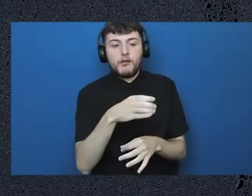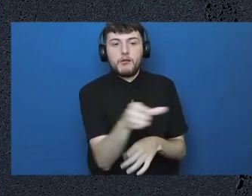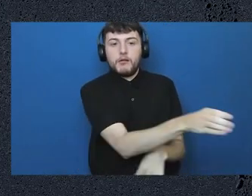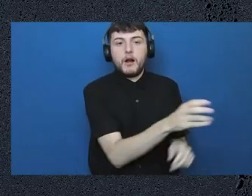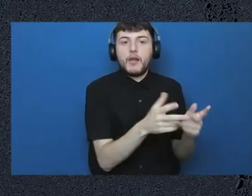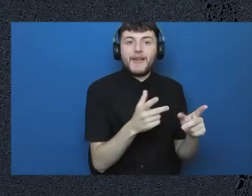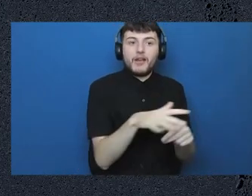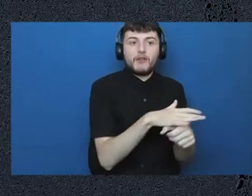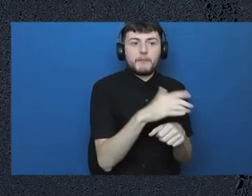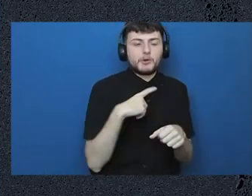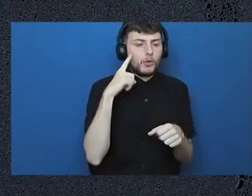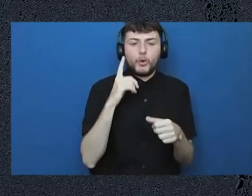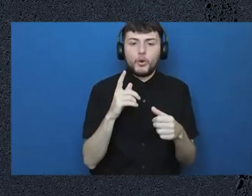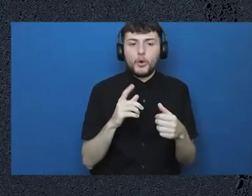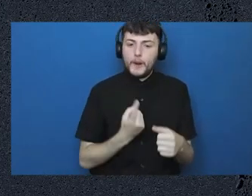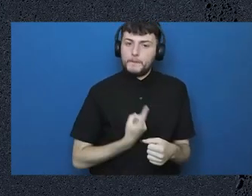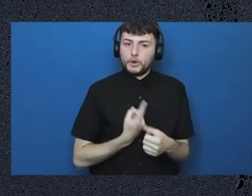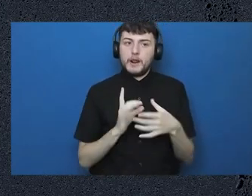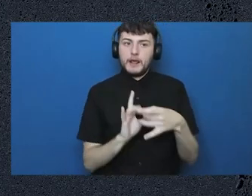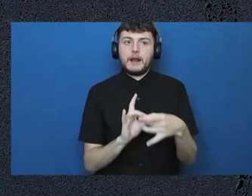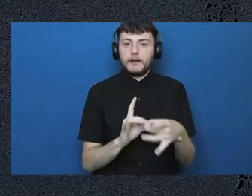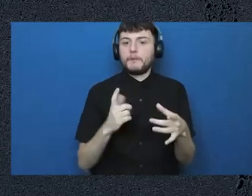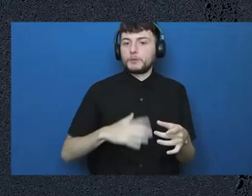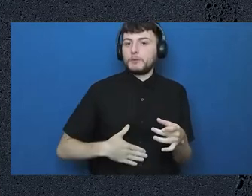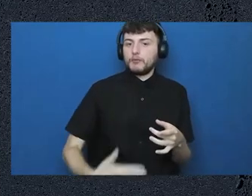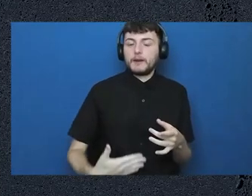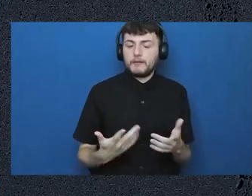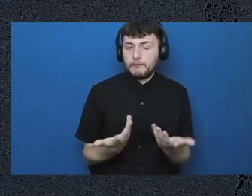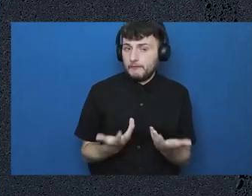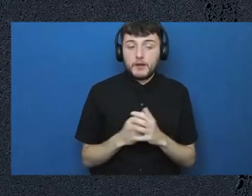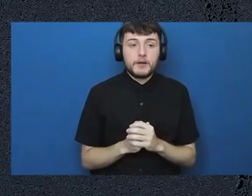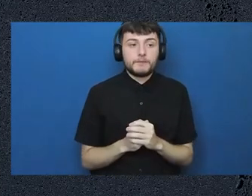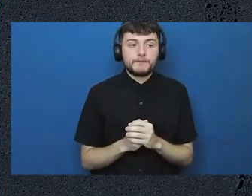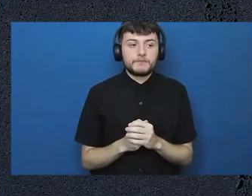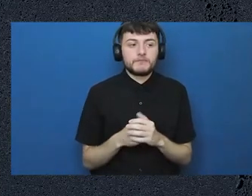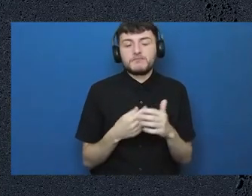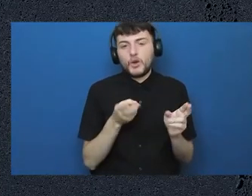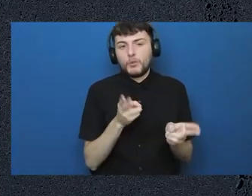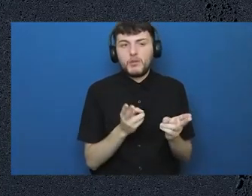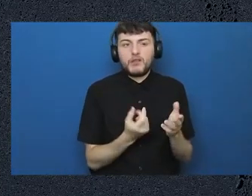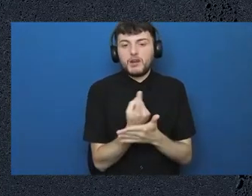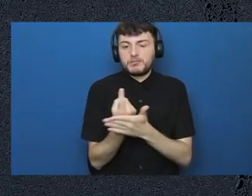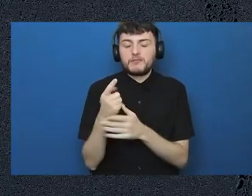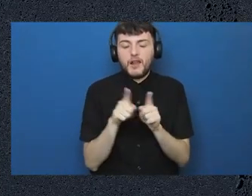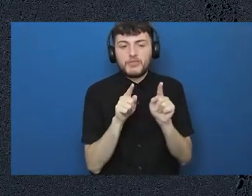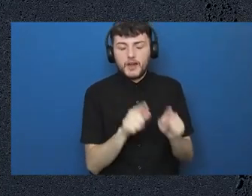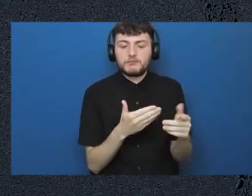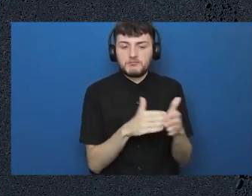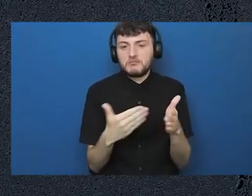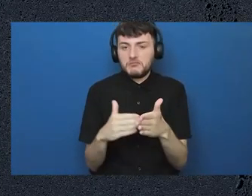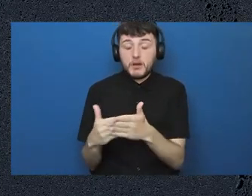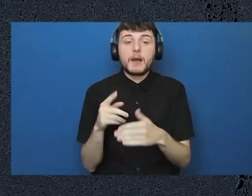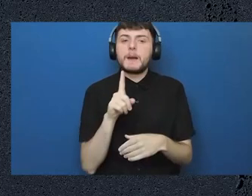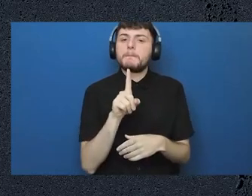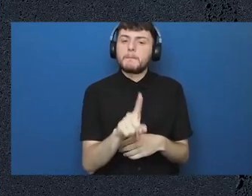anything about me other than that I was pregnant. So, you know, there's some gender stuff happens all the way through, but in medicine, you can kind of navigate through some of